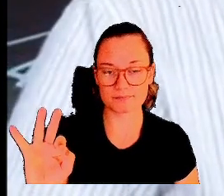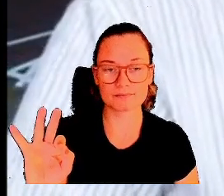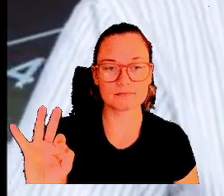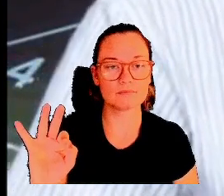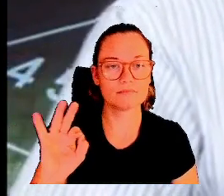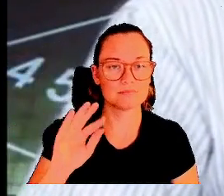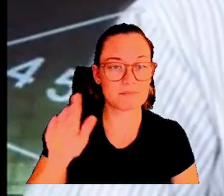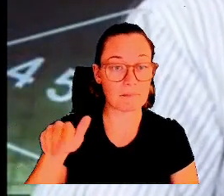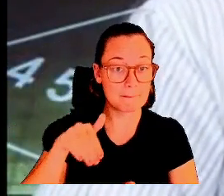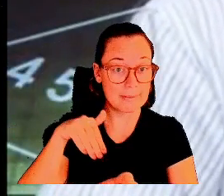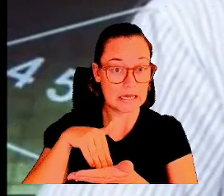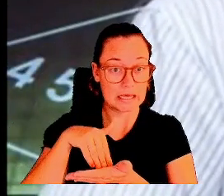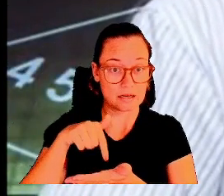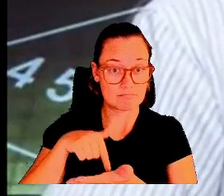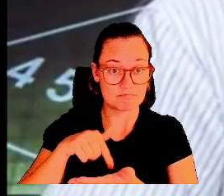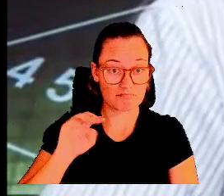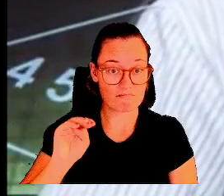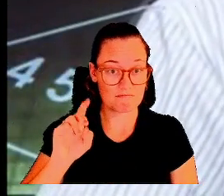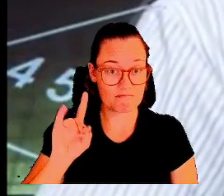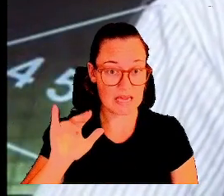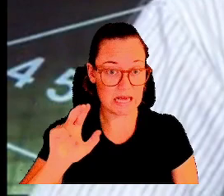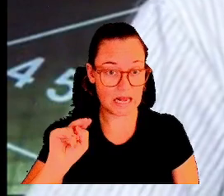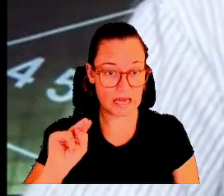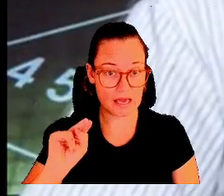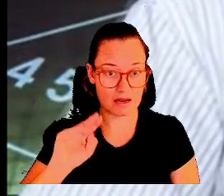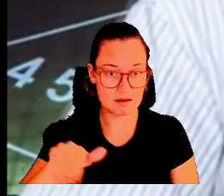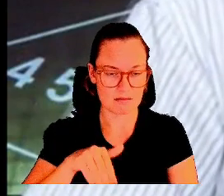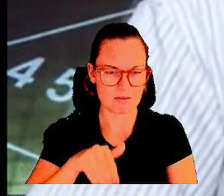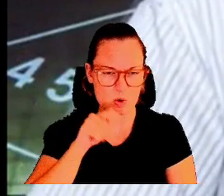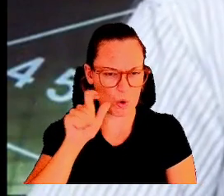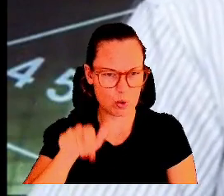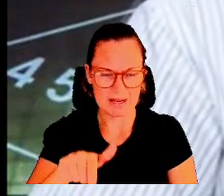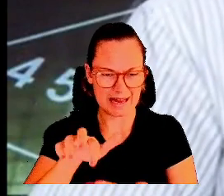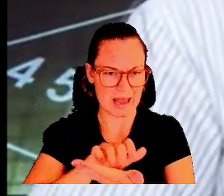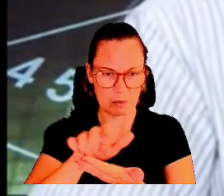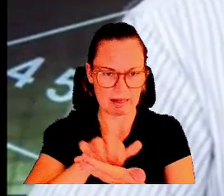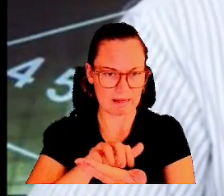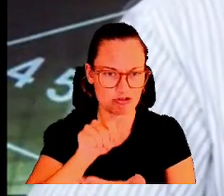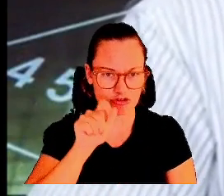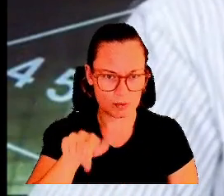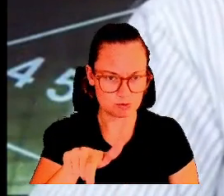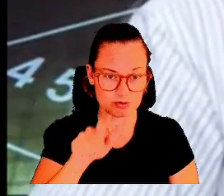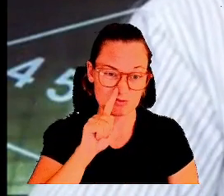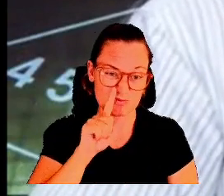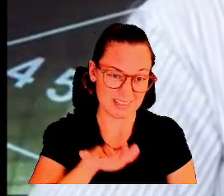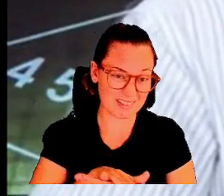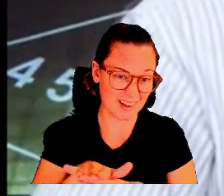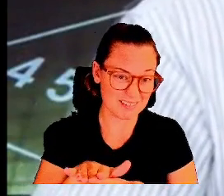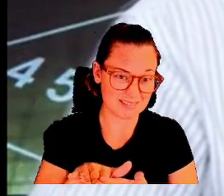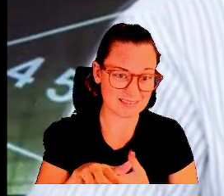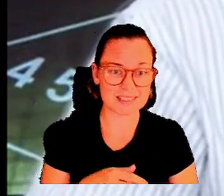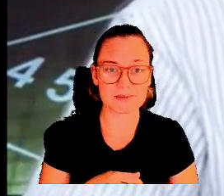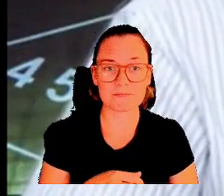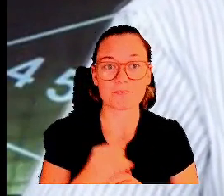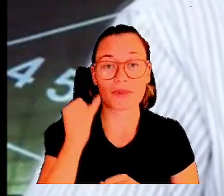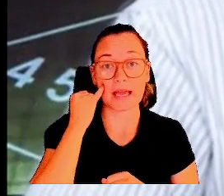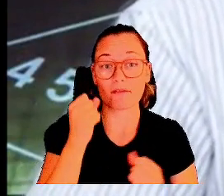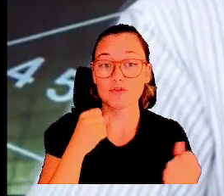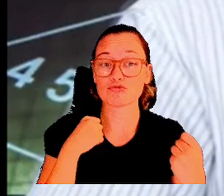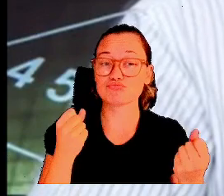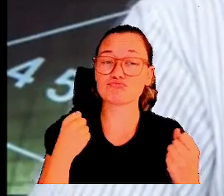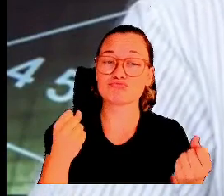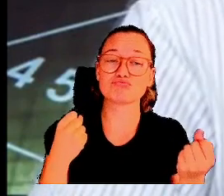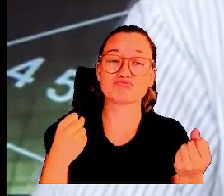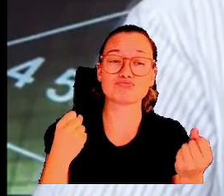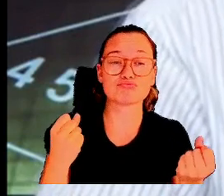a calculator for. That's what's nice about the median. The median, if you think about driving down a freeway, there's